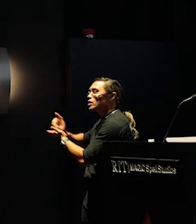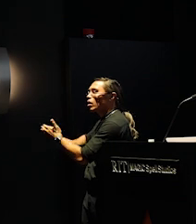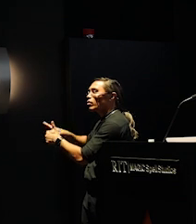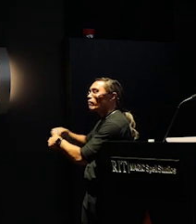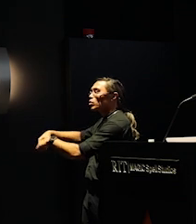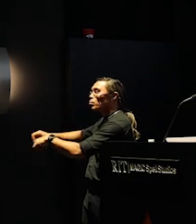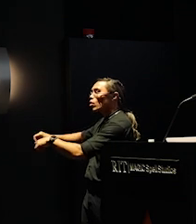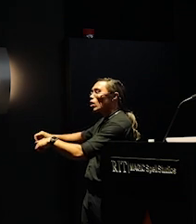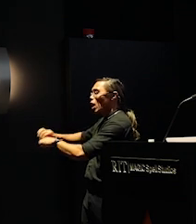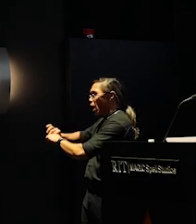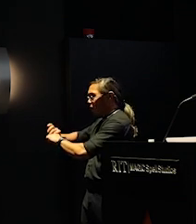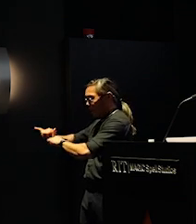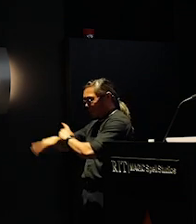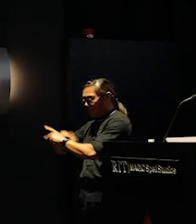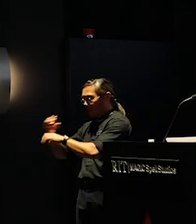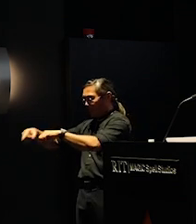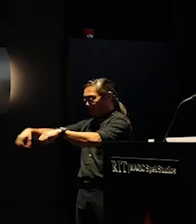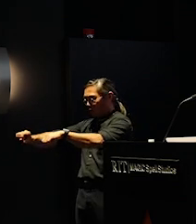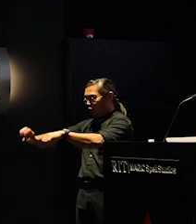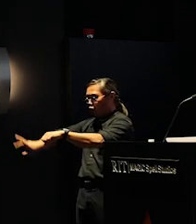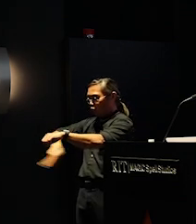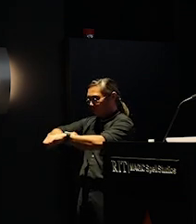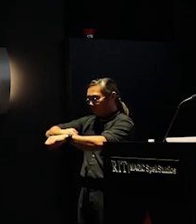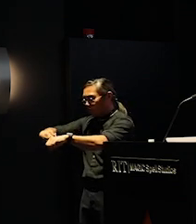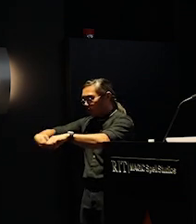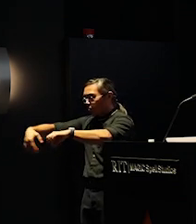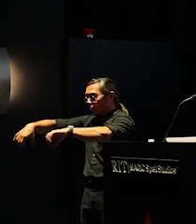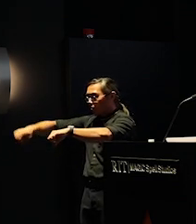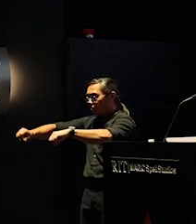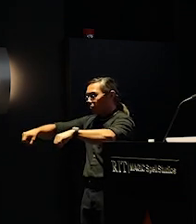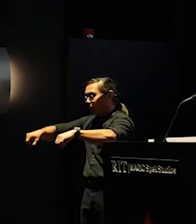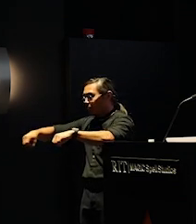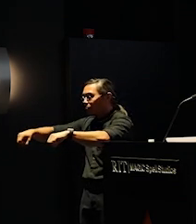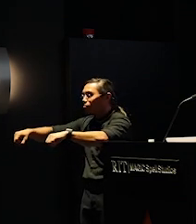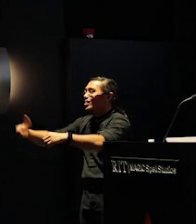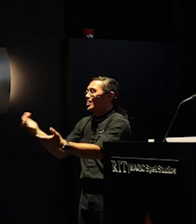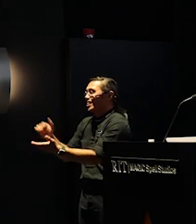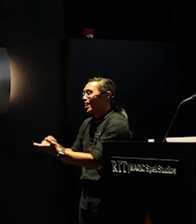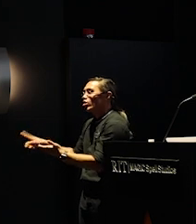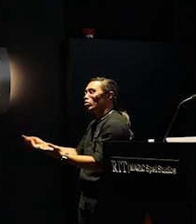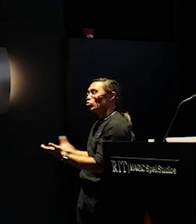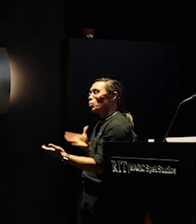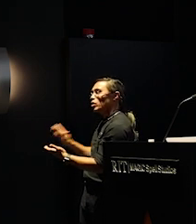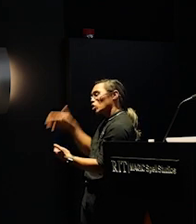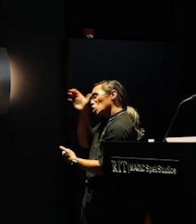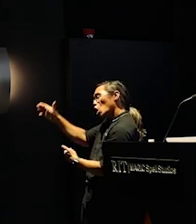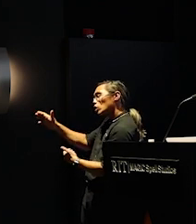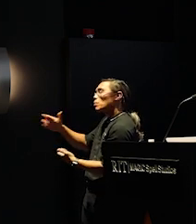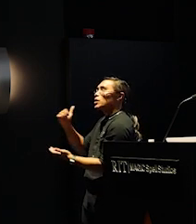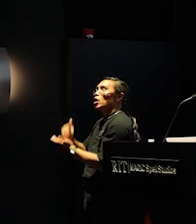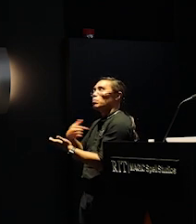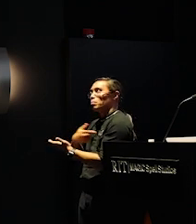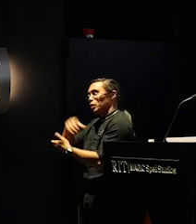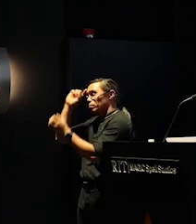lay down on to like ride. And again, it gave us a target, or it gave me a target, and that's, surprise, there's a motorcycle in the logo.